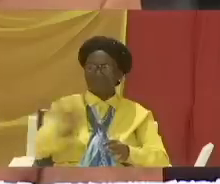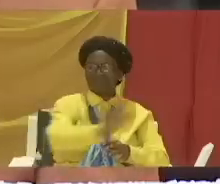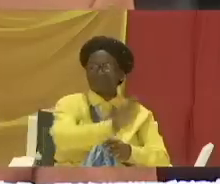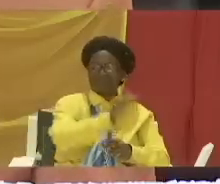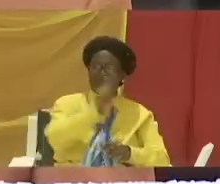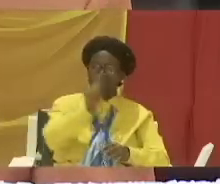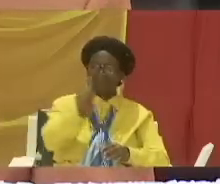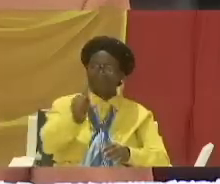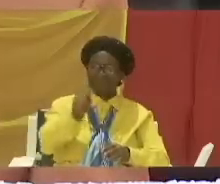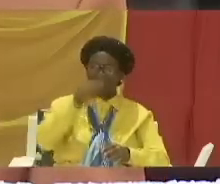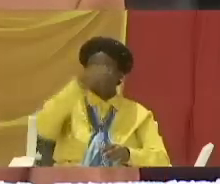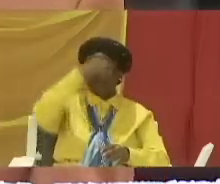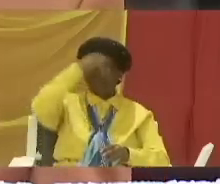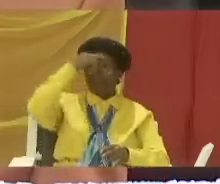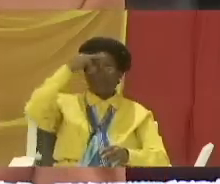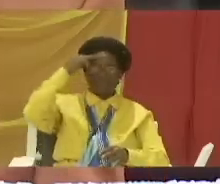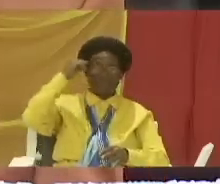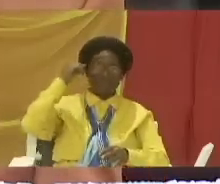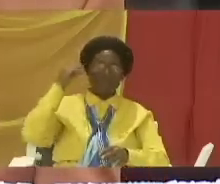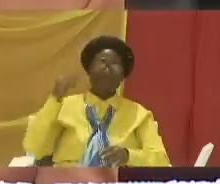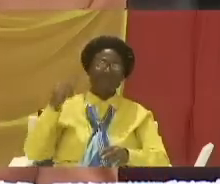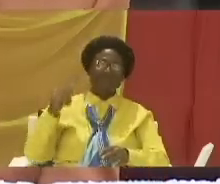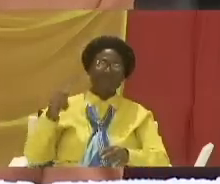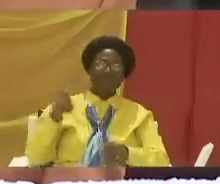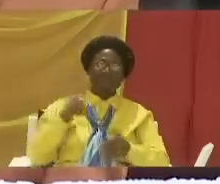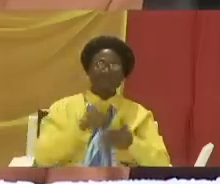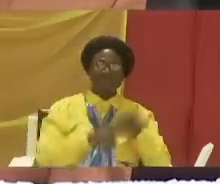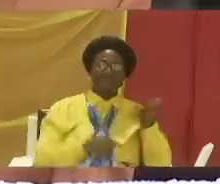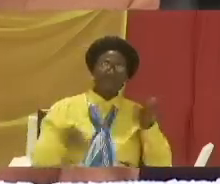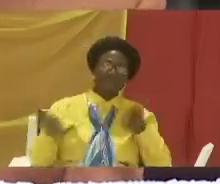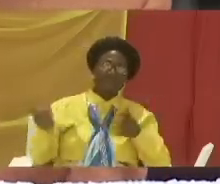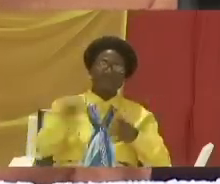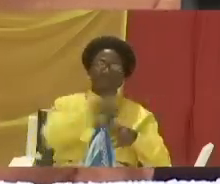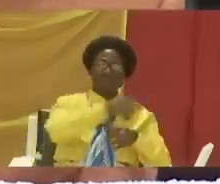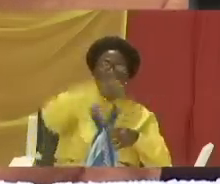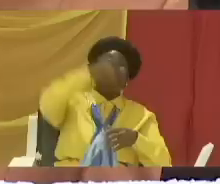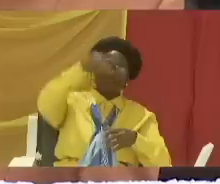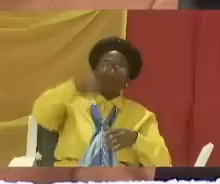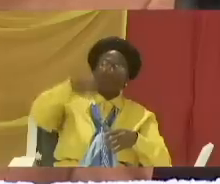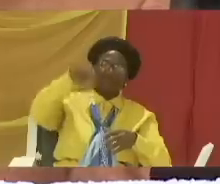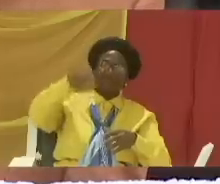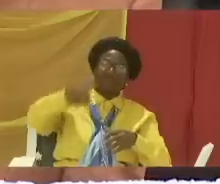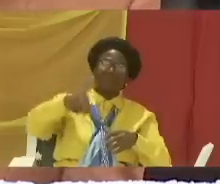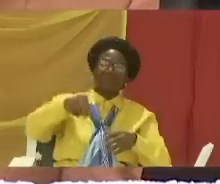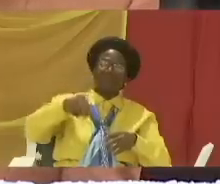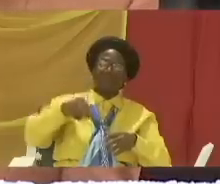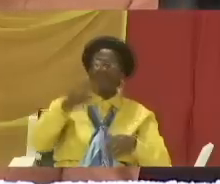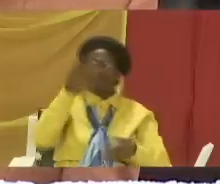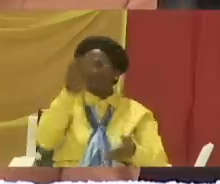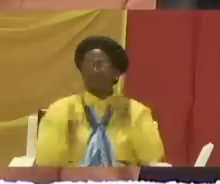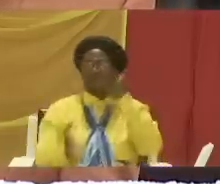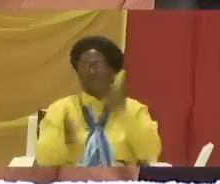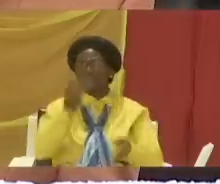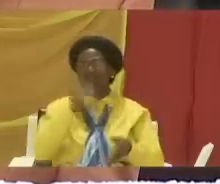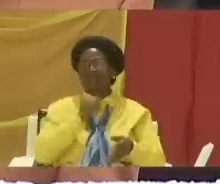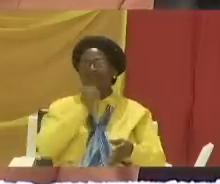Because what you need might not be exactly what your neighbor needs.